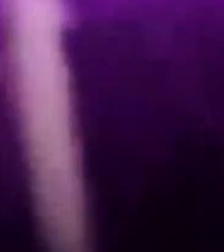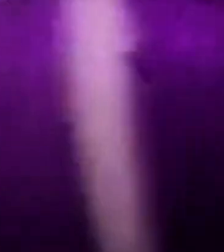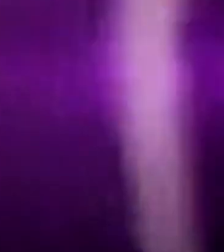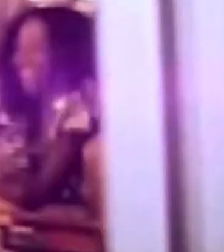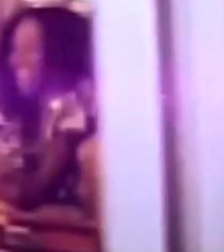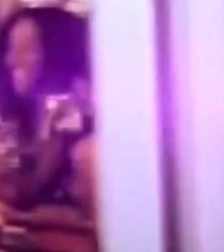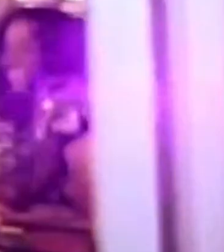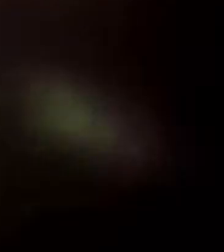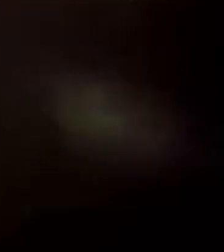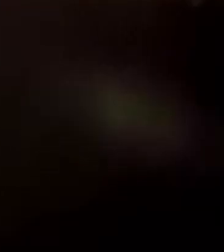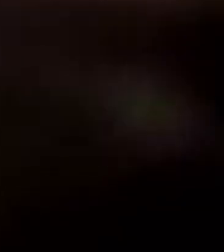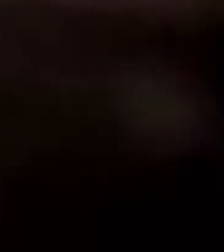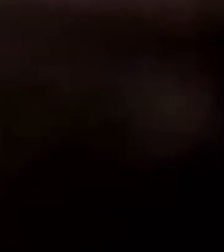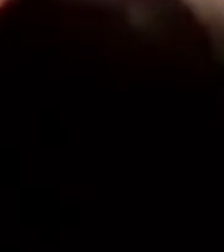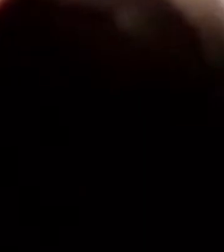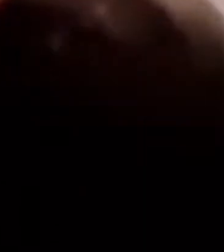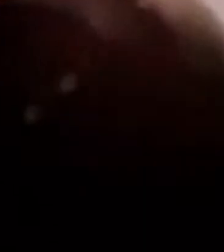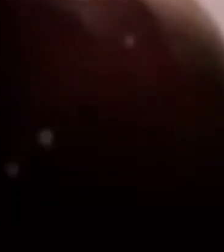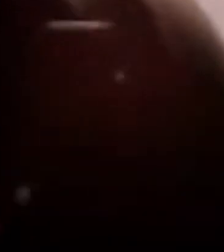meet.